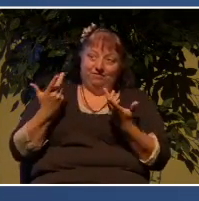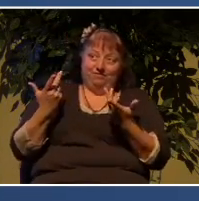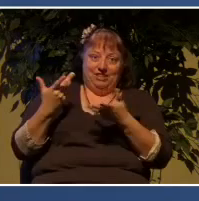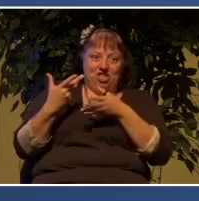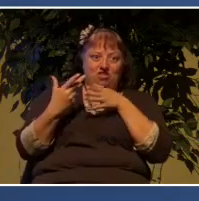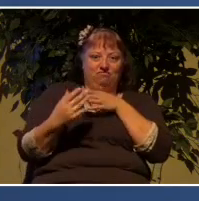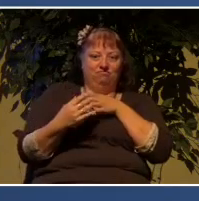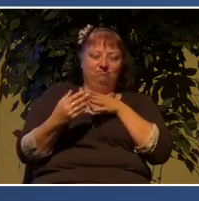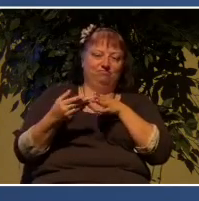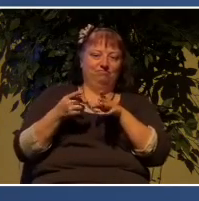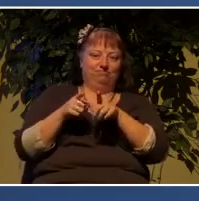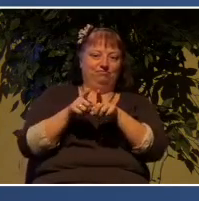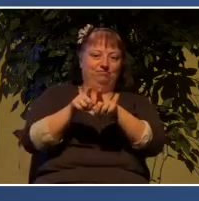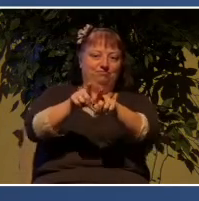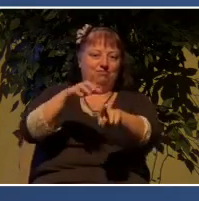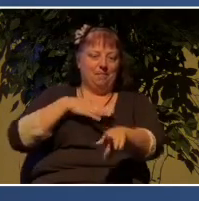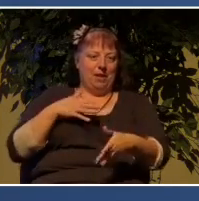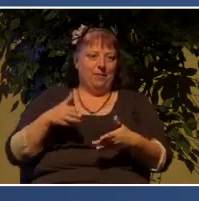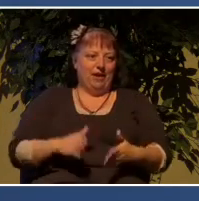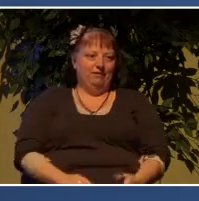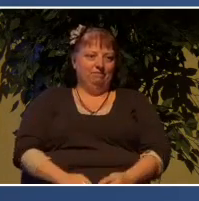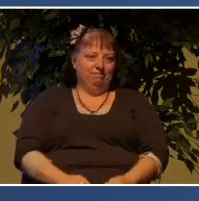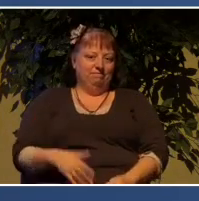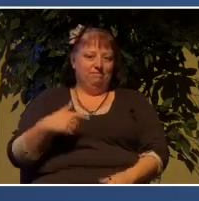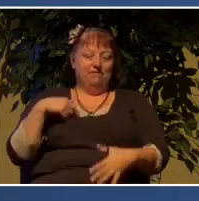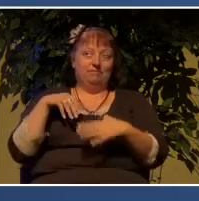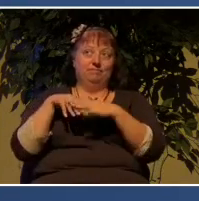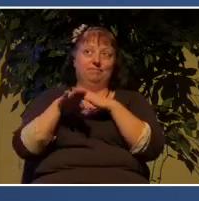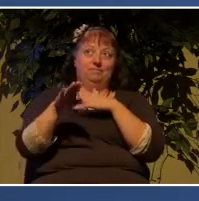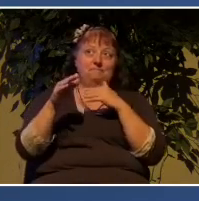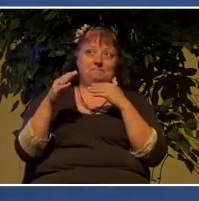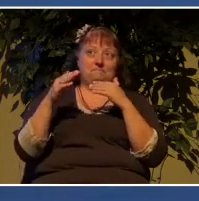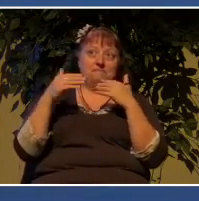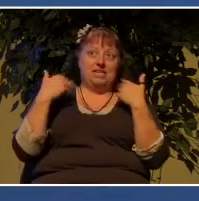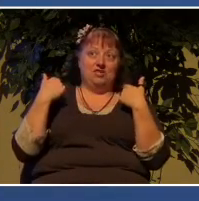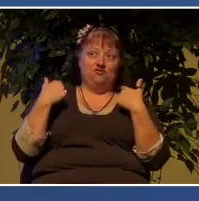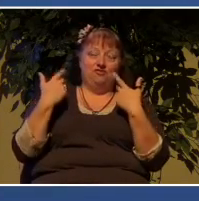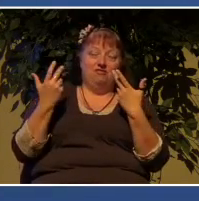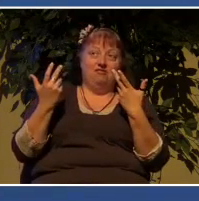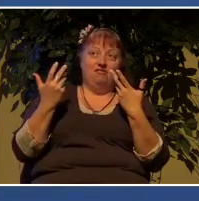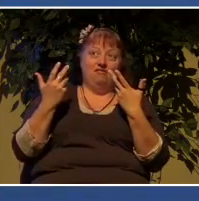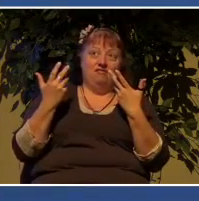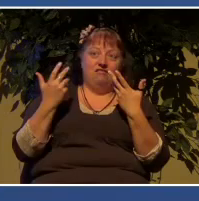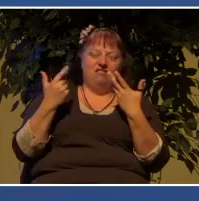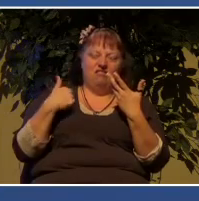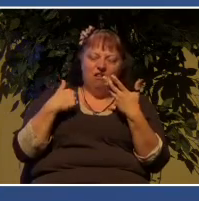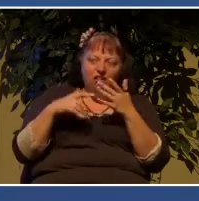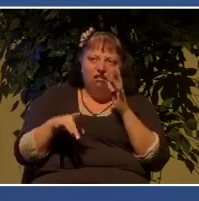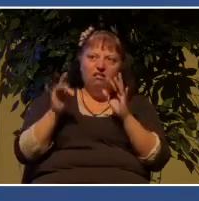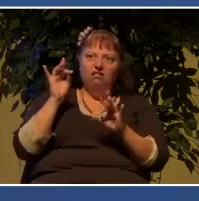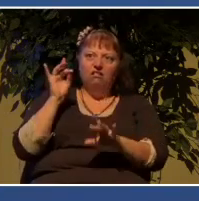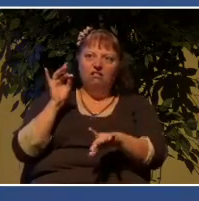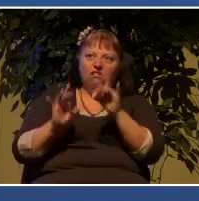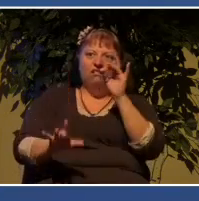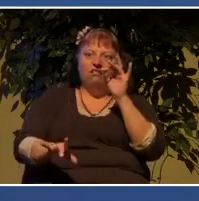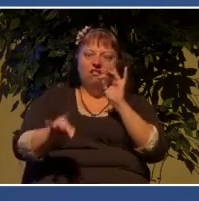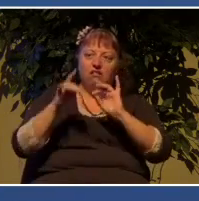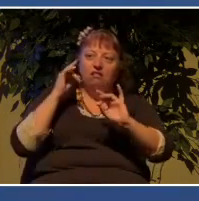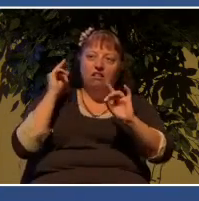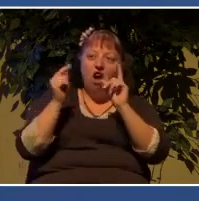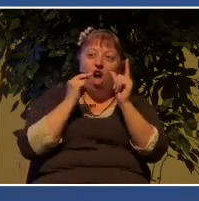into ministry and began to discover slander and gossip